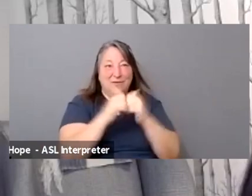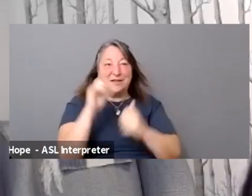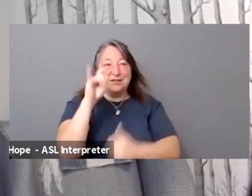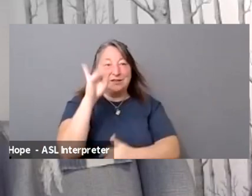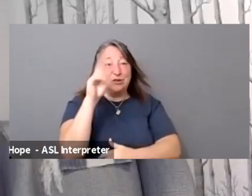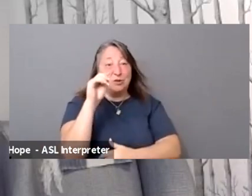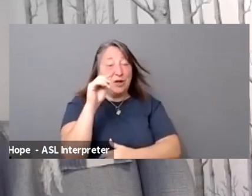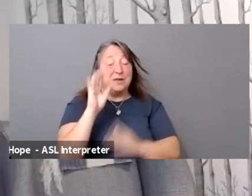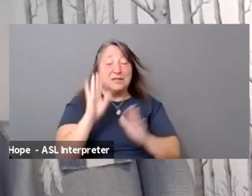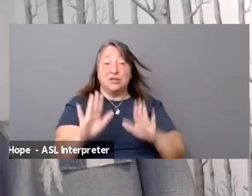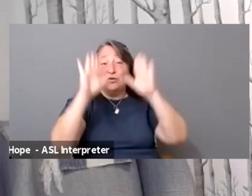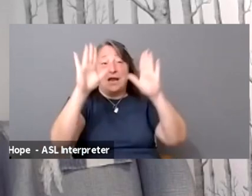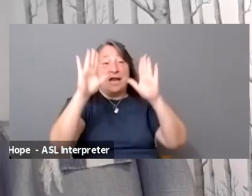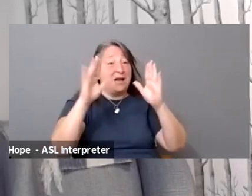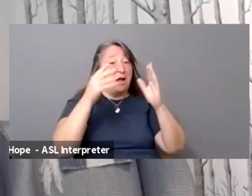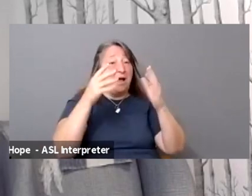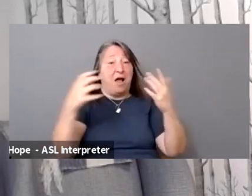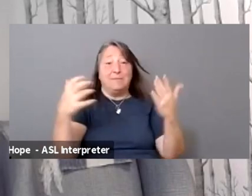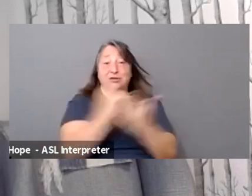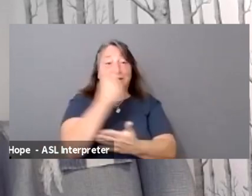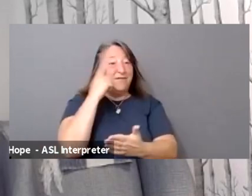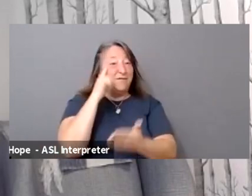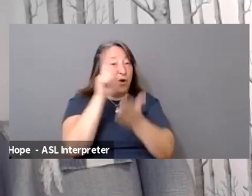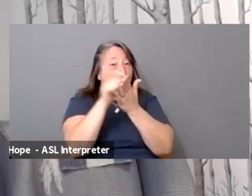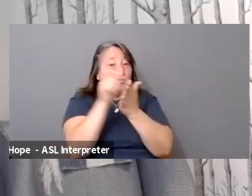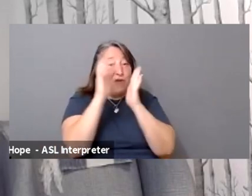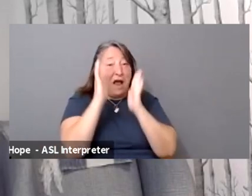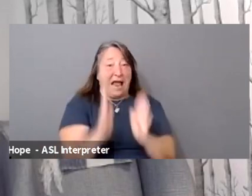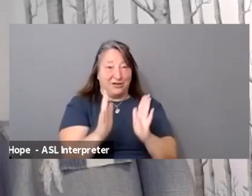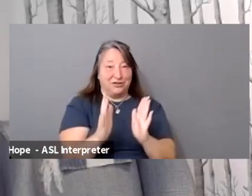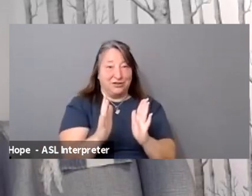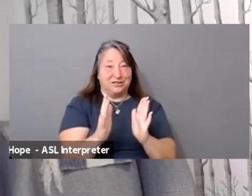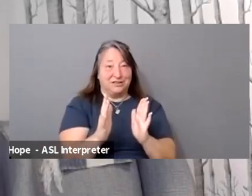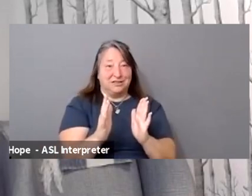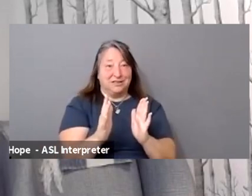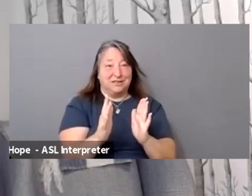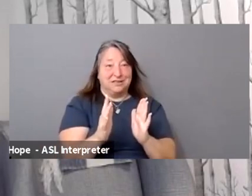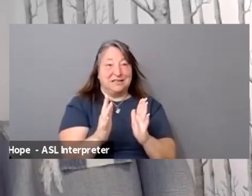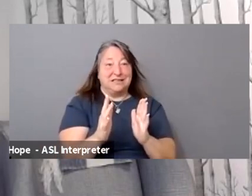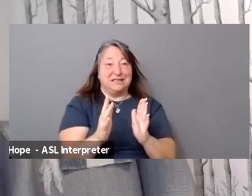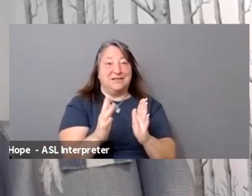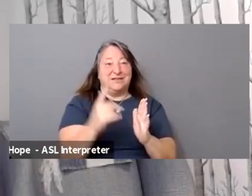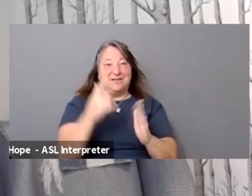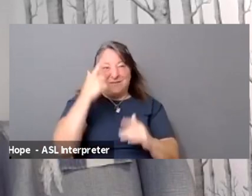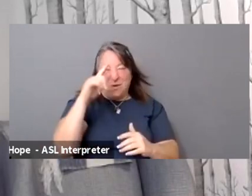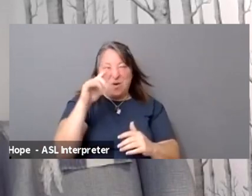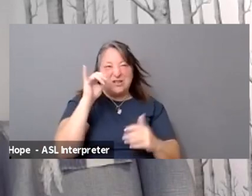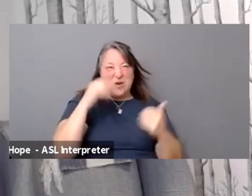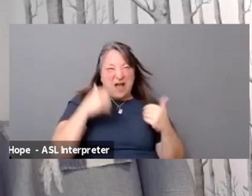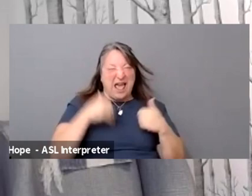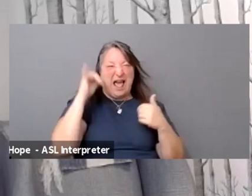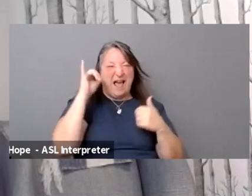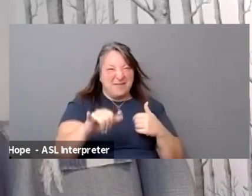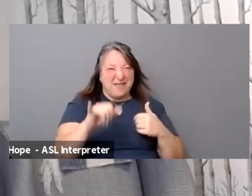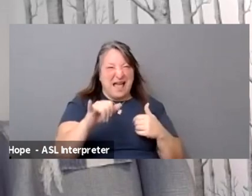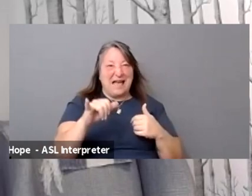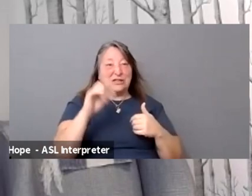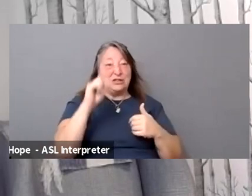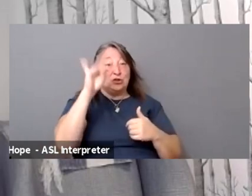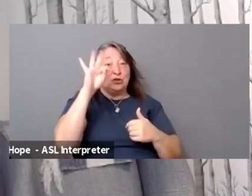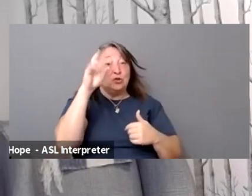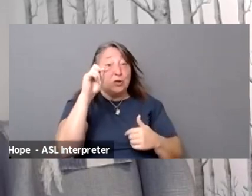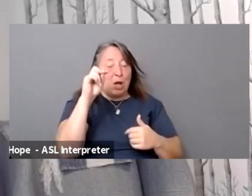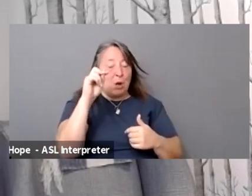great opportunity for writers both to get that studio development experience, which they might not have